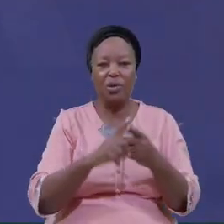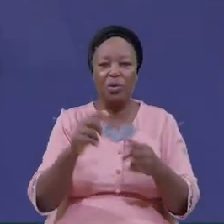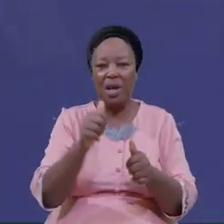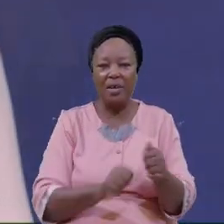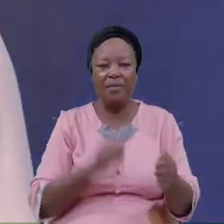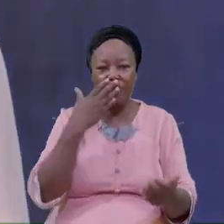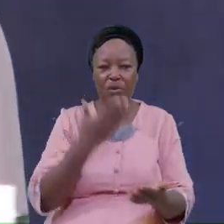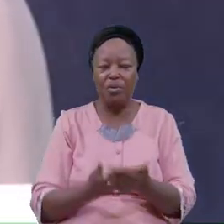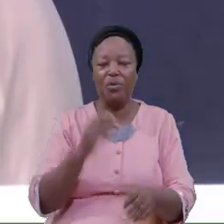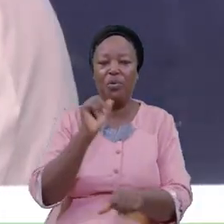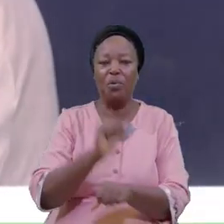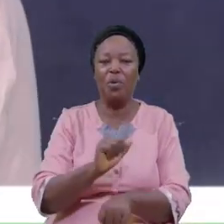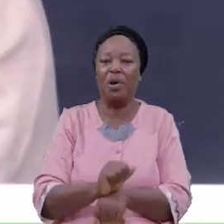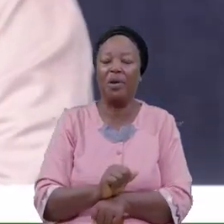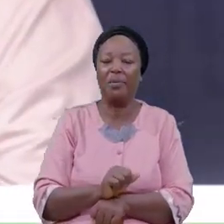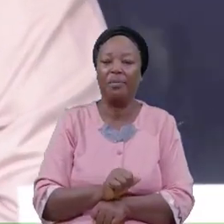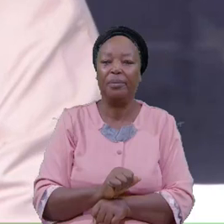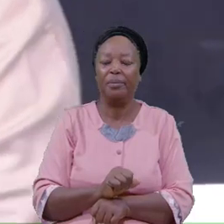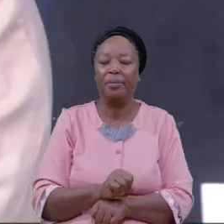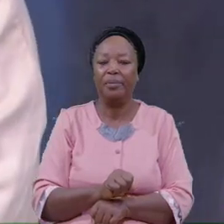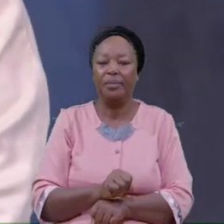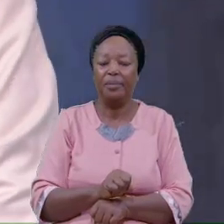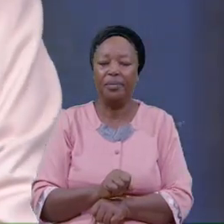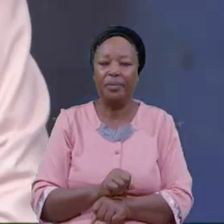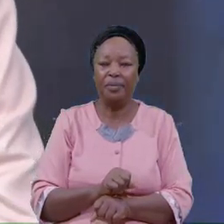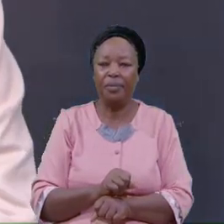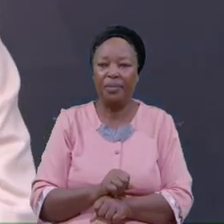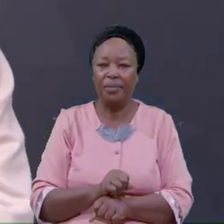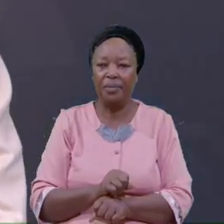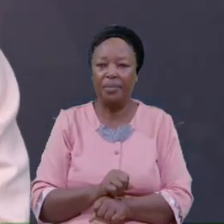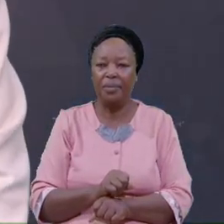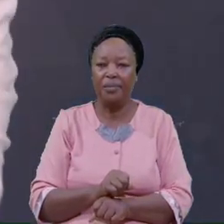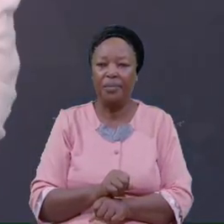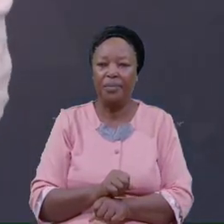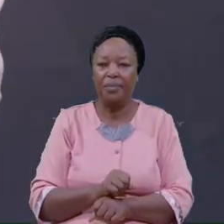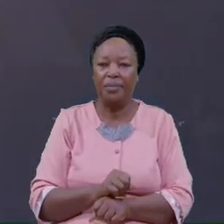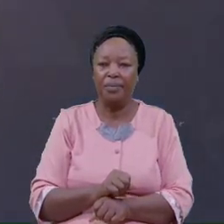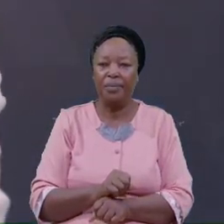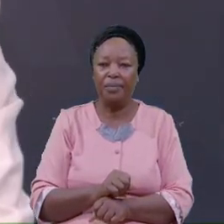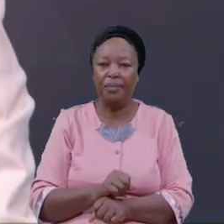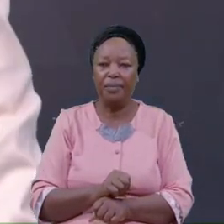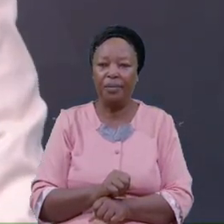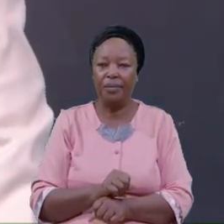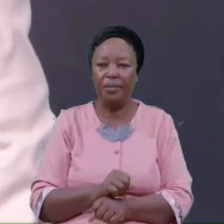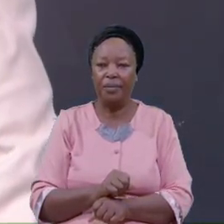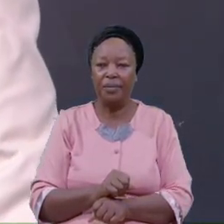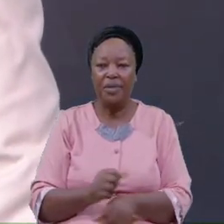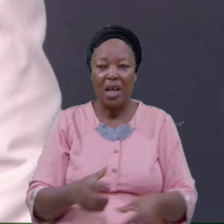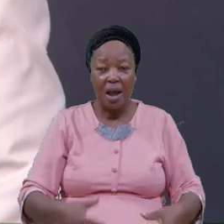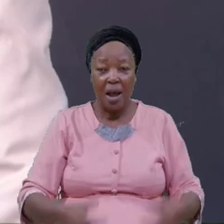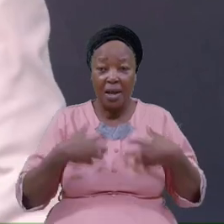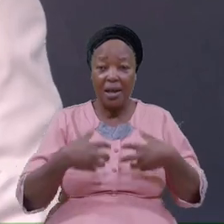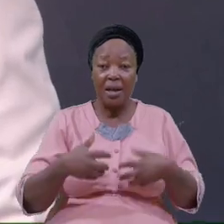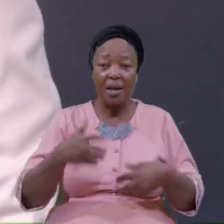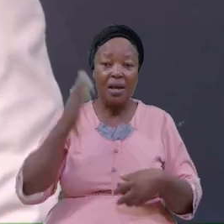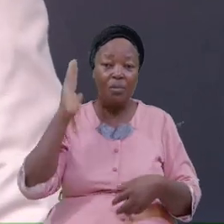Il sera un bon vase d'honneur sanctifié, utile à son maître, propre à toute bonne œuvre. Anger will not prepare